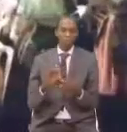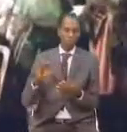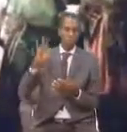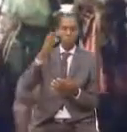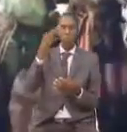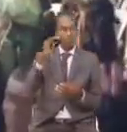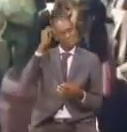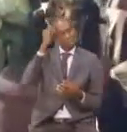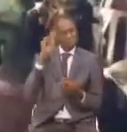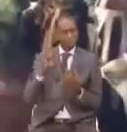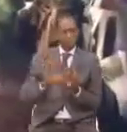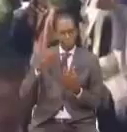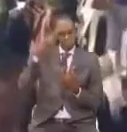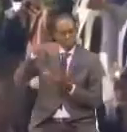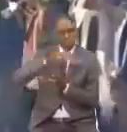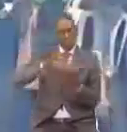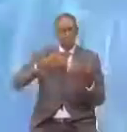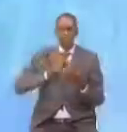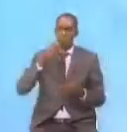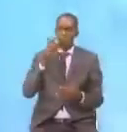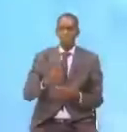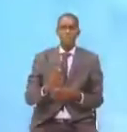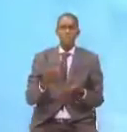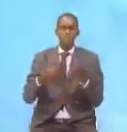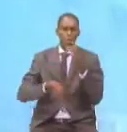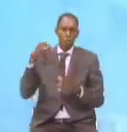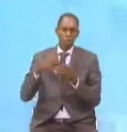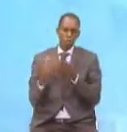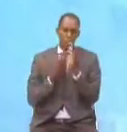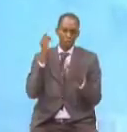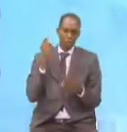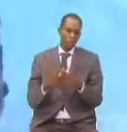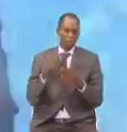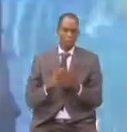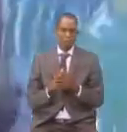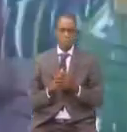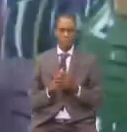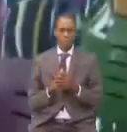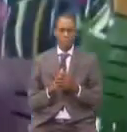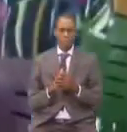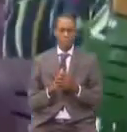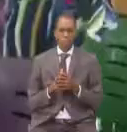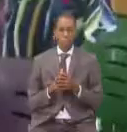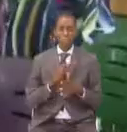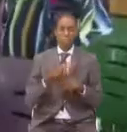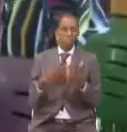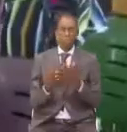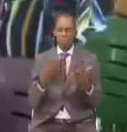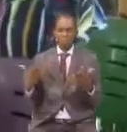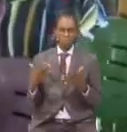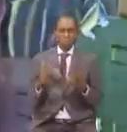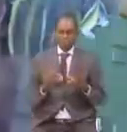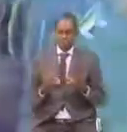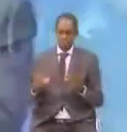madness, insanity, I command you, come out in Jesus' name. All those things moving about in the